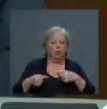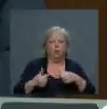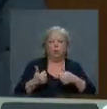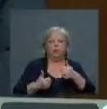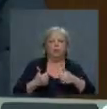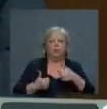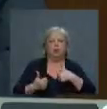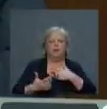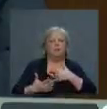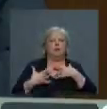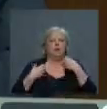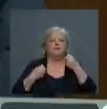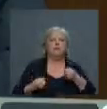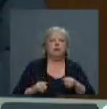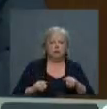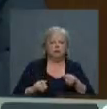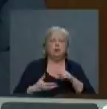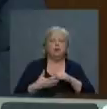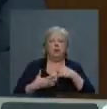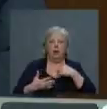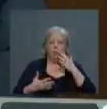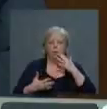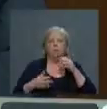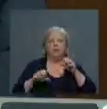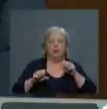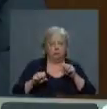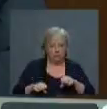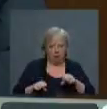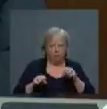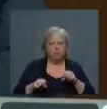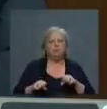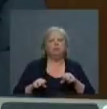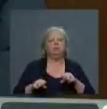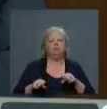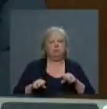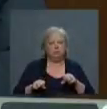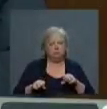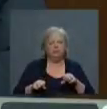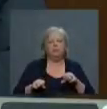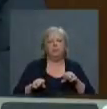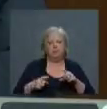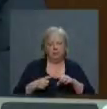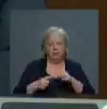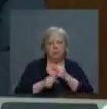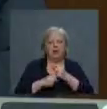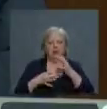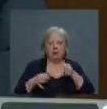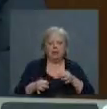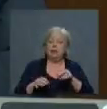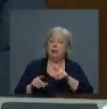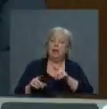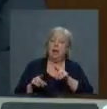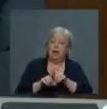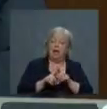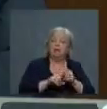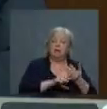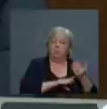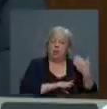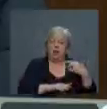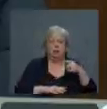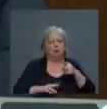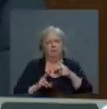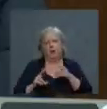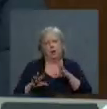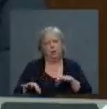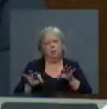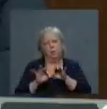confident that I will be able to. As I've done in the past, this is very important to me,